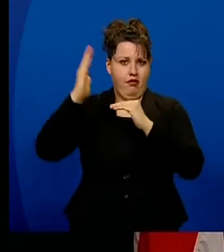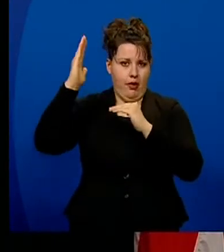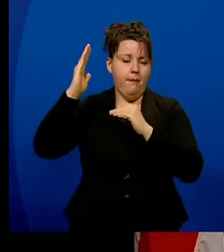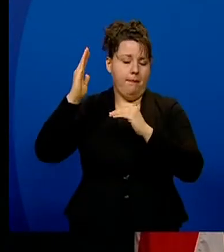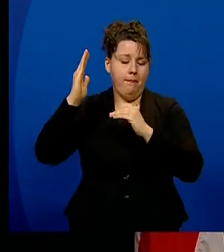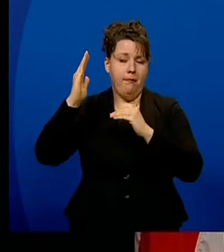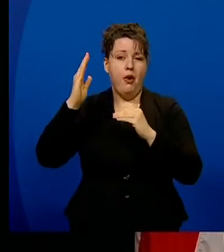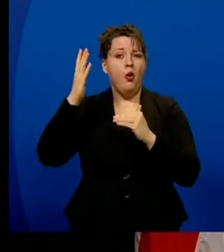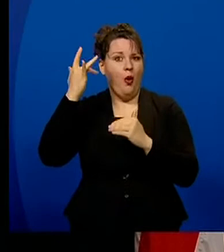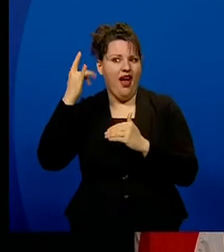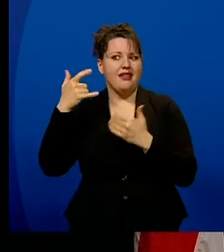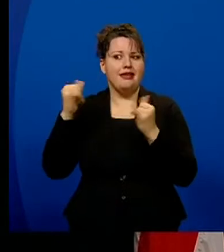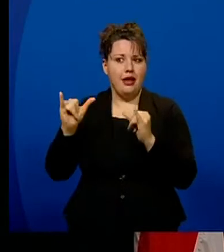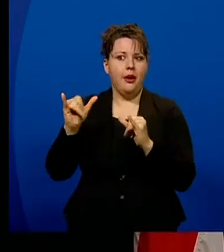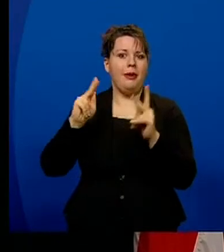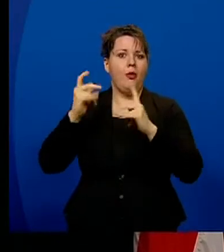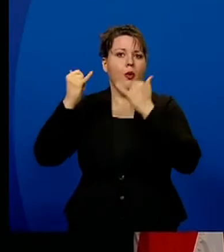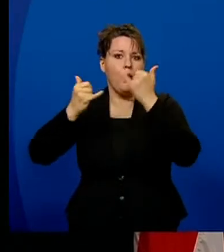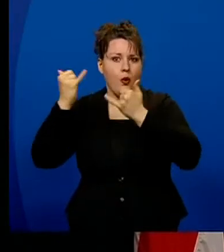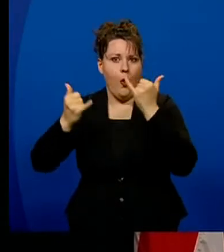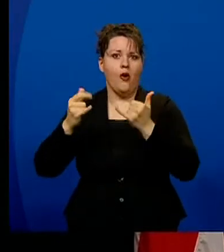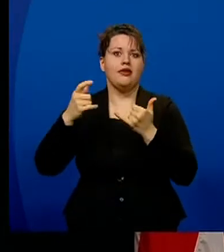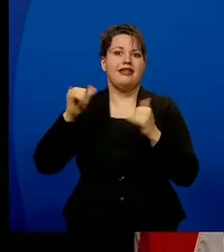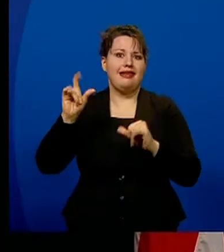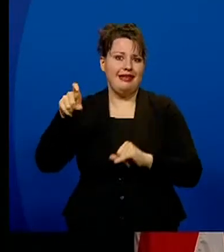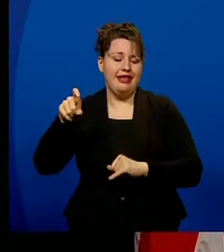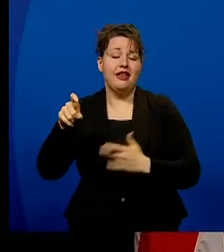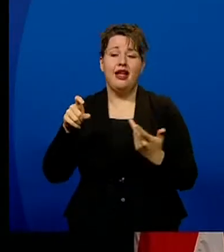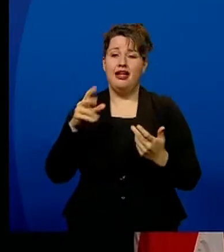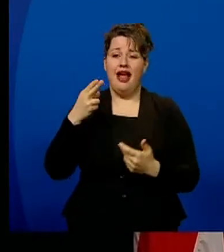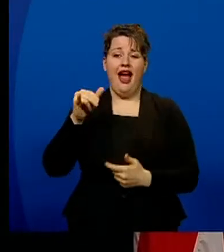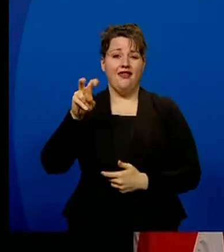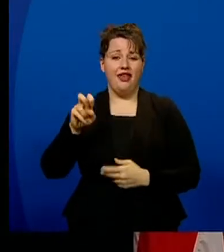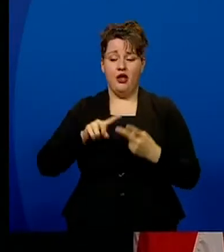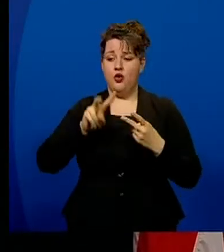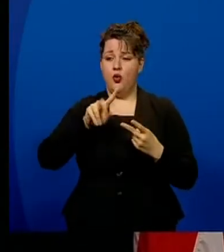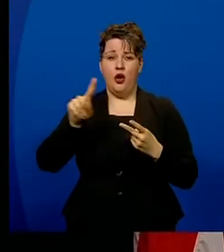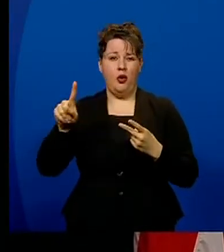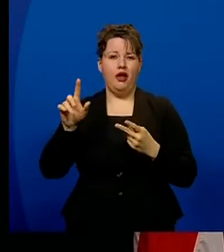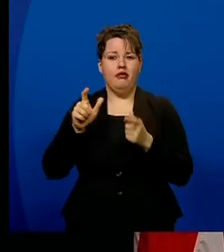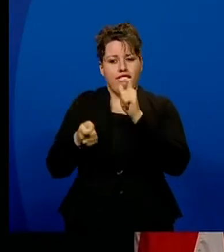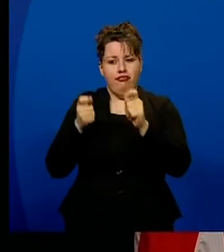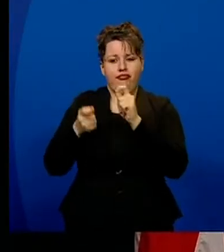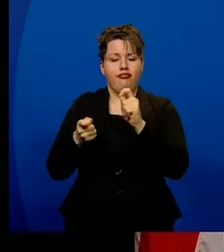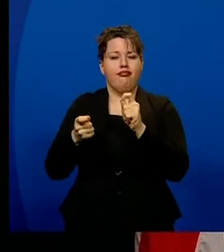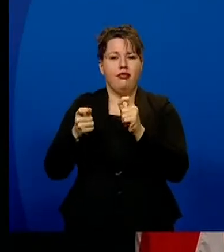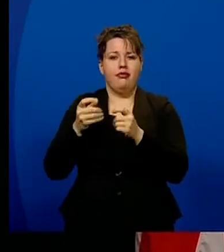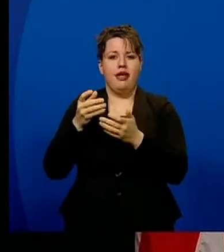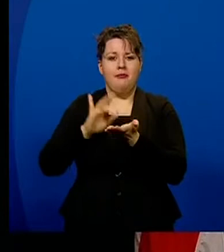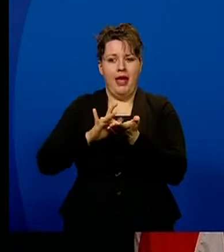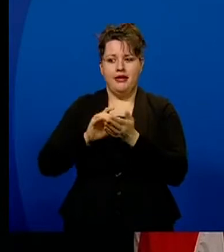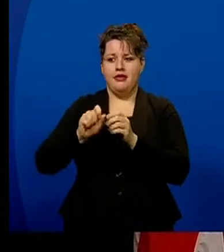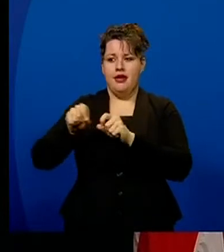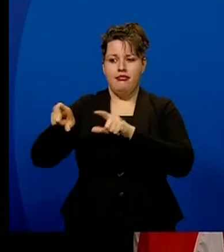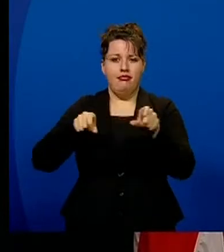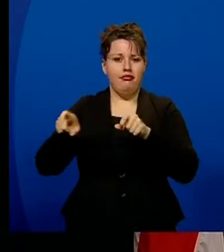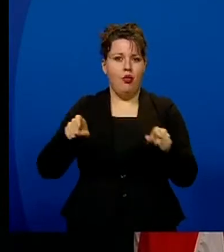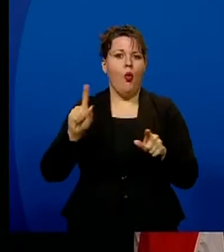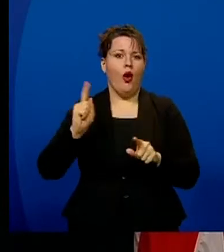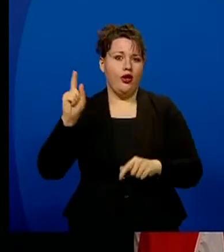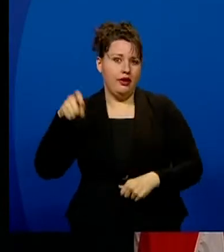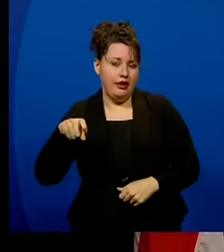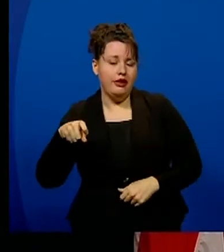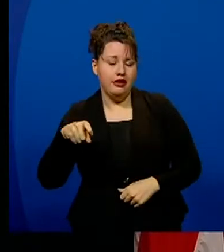numbers. And as I indicated, Hy-Vee and 211 are adapting and relocating vaccine where we're seeing some of